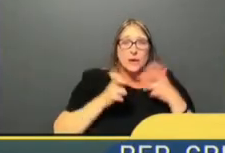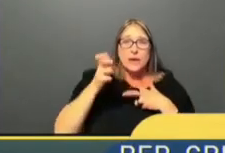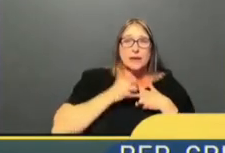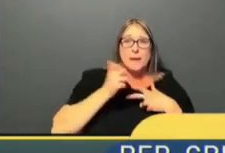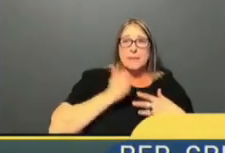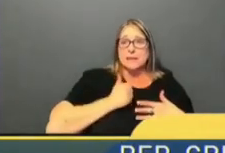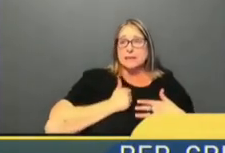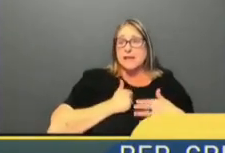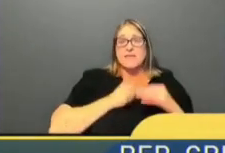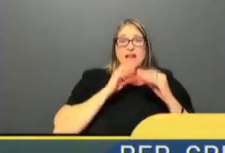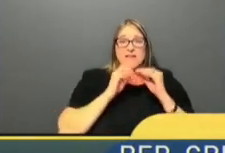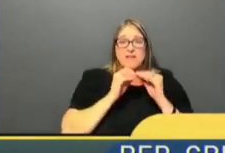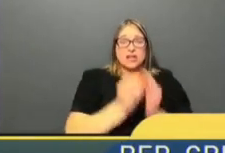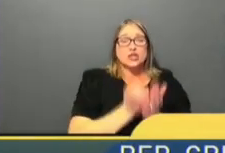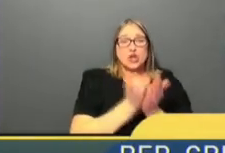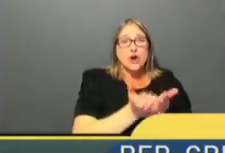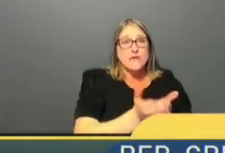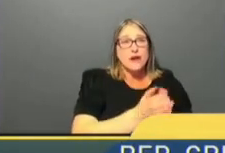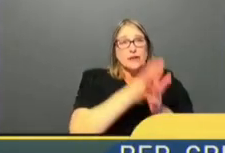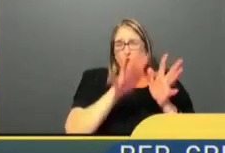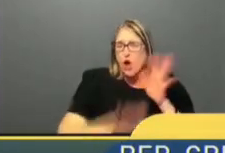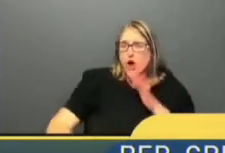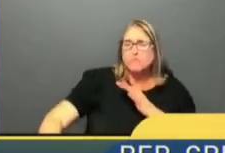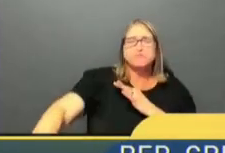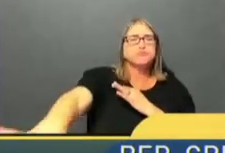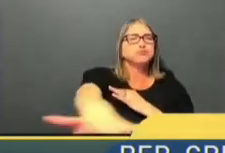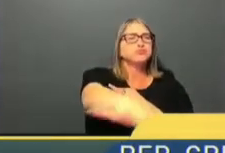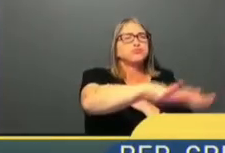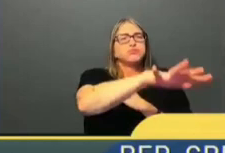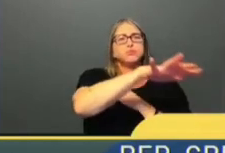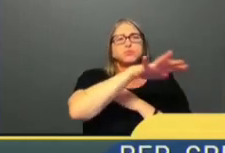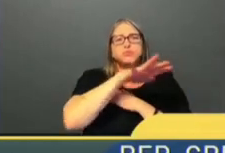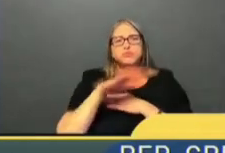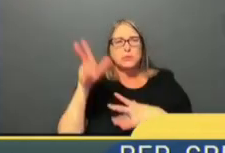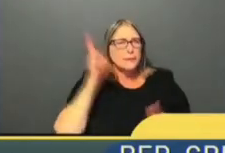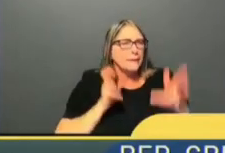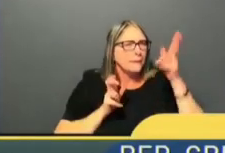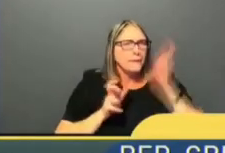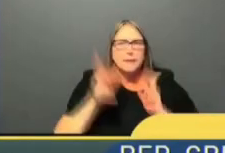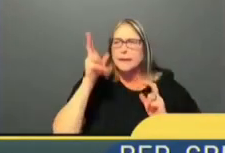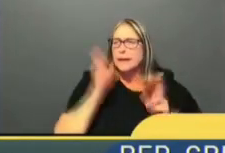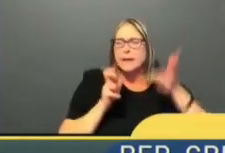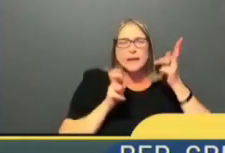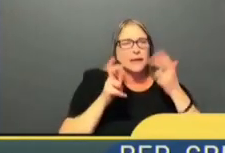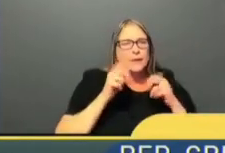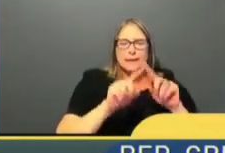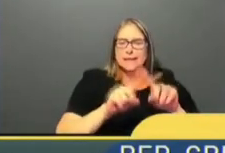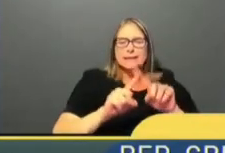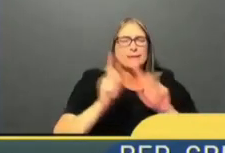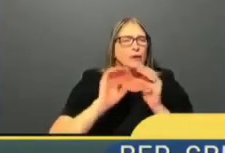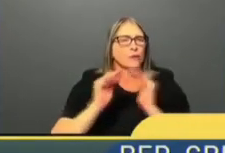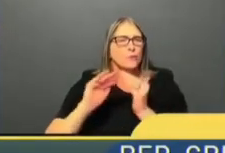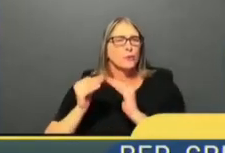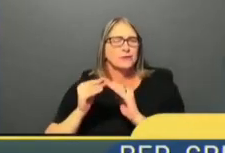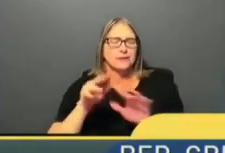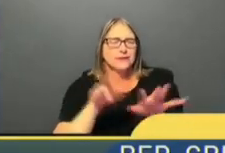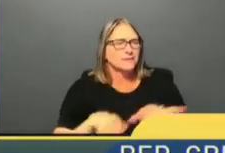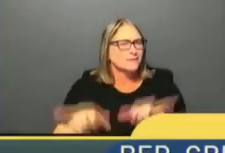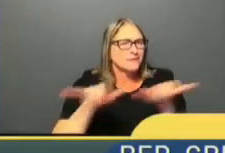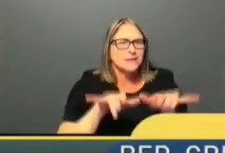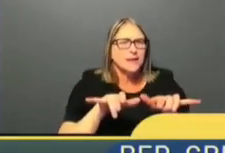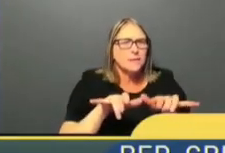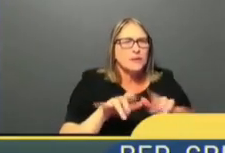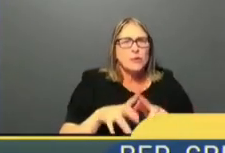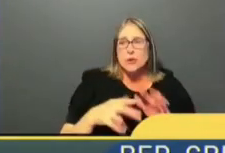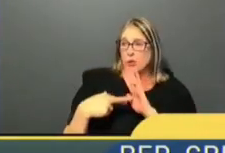Our Ferries town halls across Kitsap, in Kingston, in Bainbridge, in Bremerton. And I know those of us representing ferry